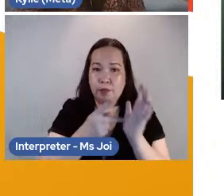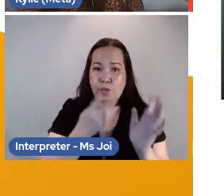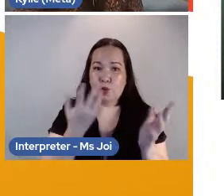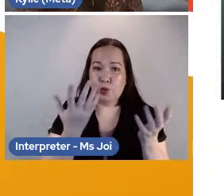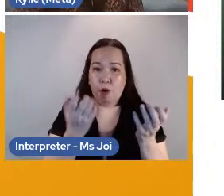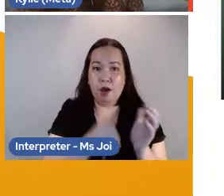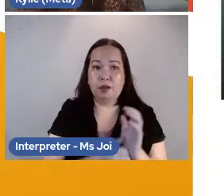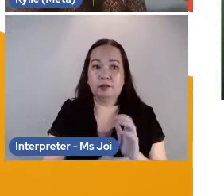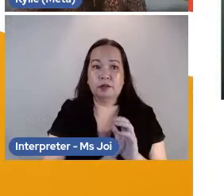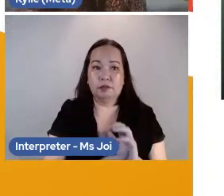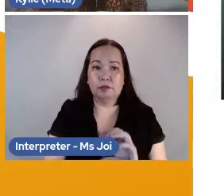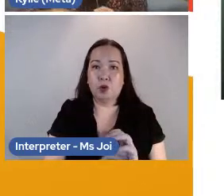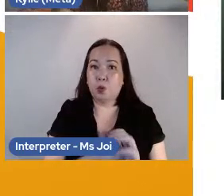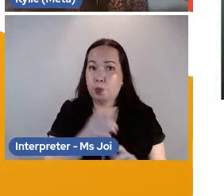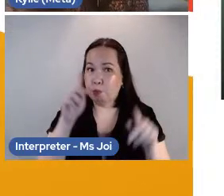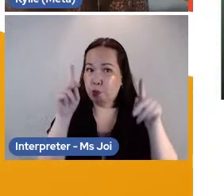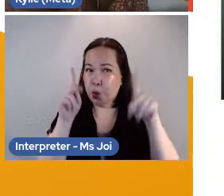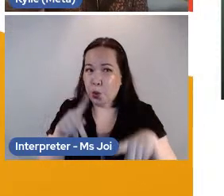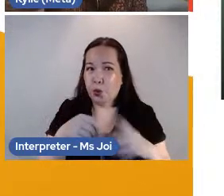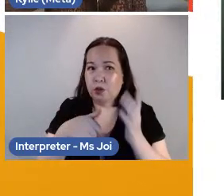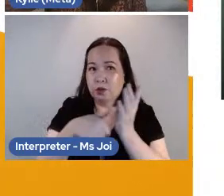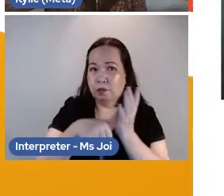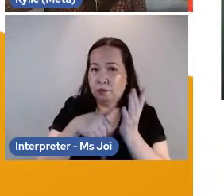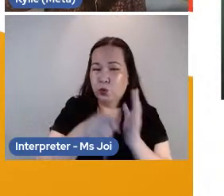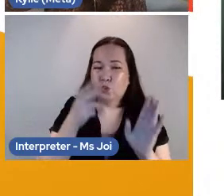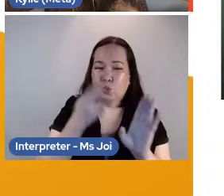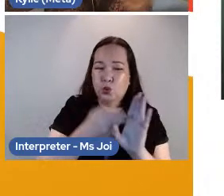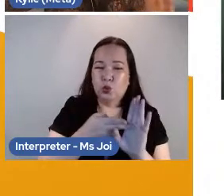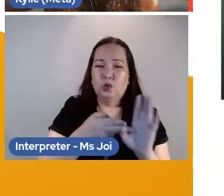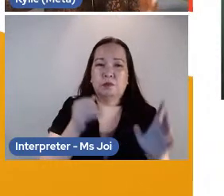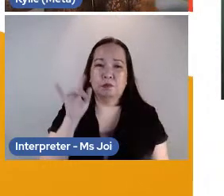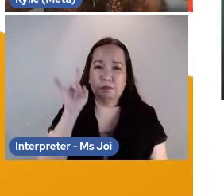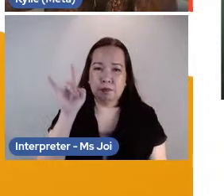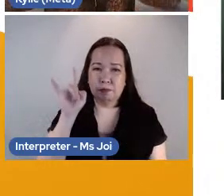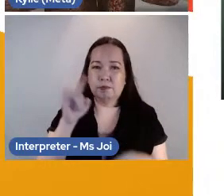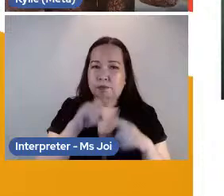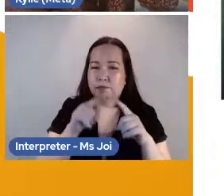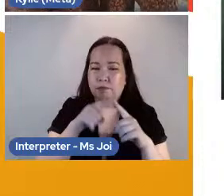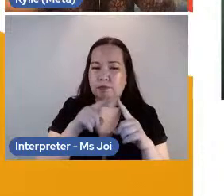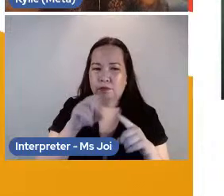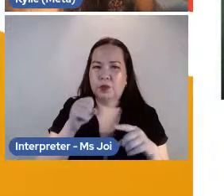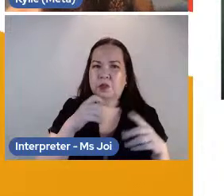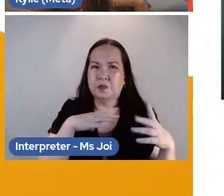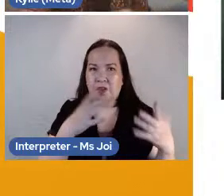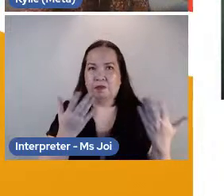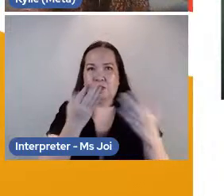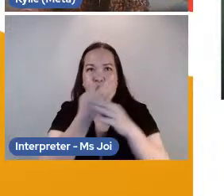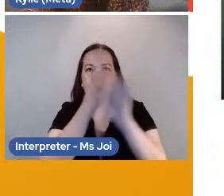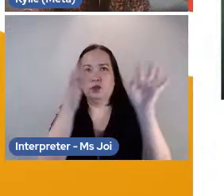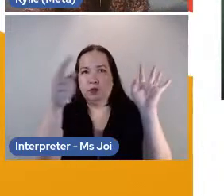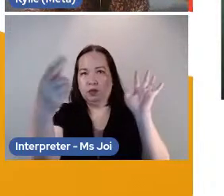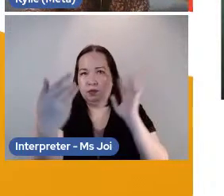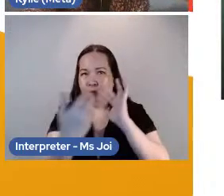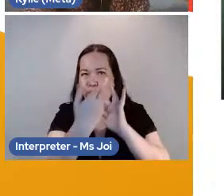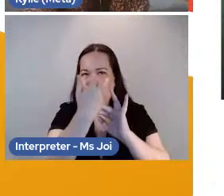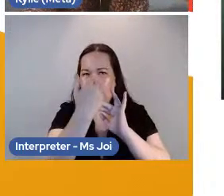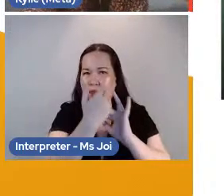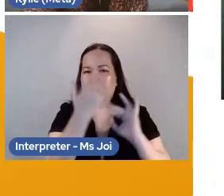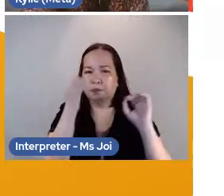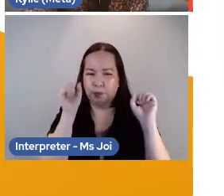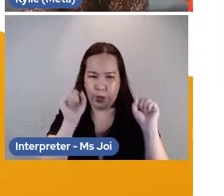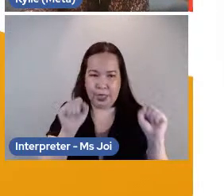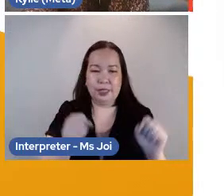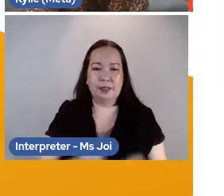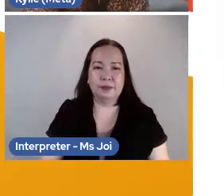page or candidate or advertiser in the ad library. So it's not gated at all. Anyone has access to this ad